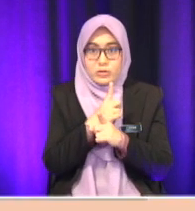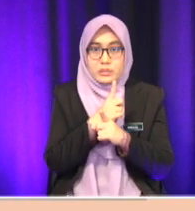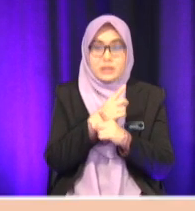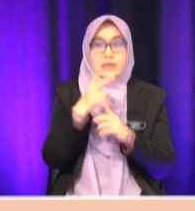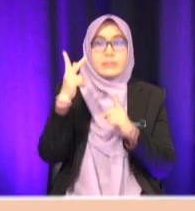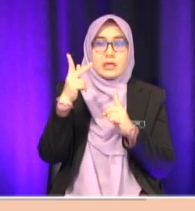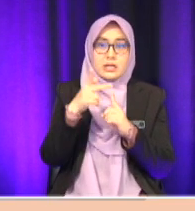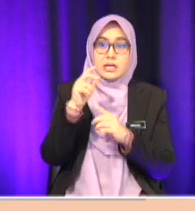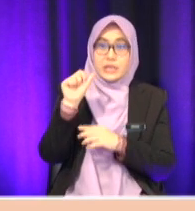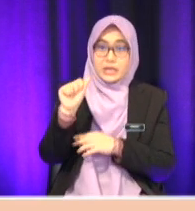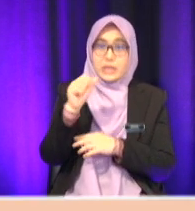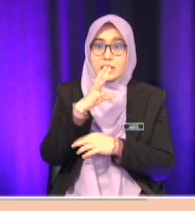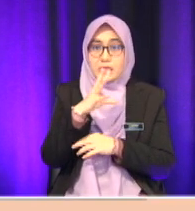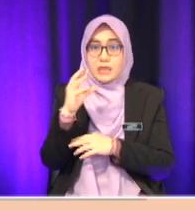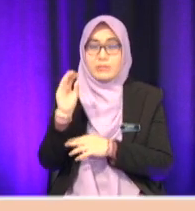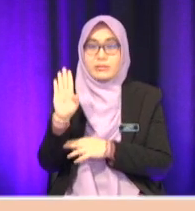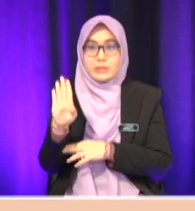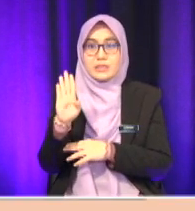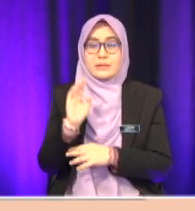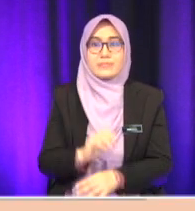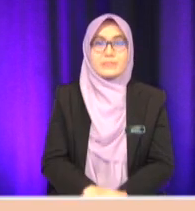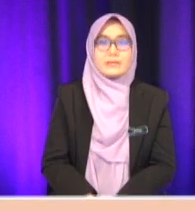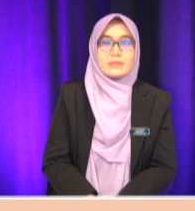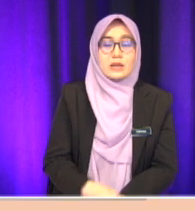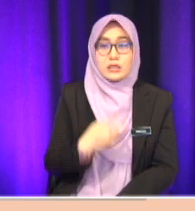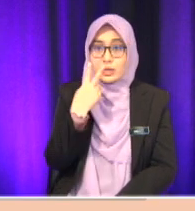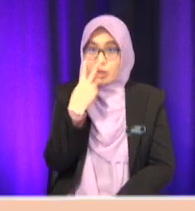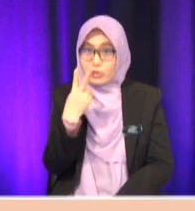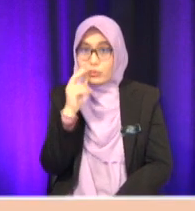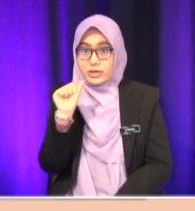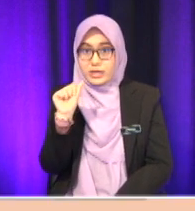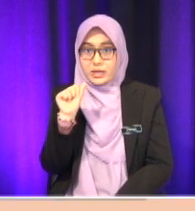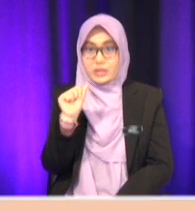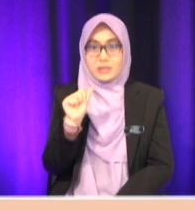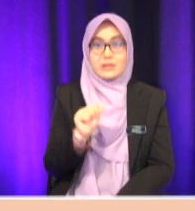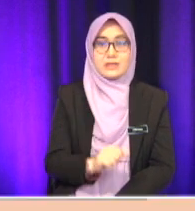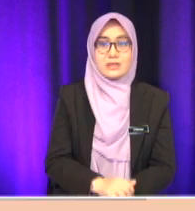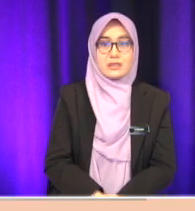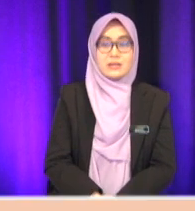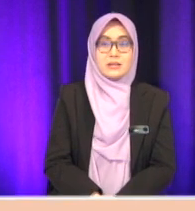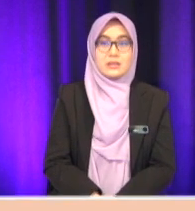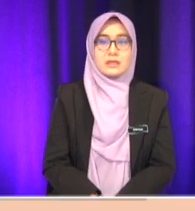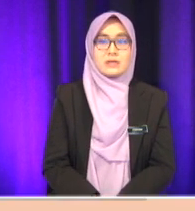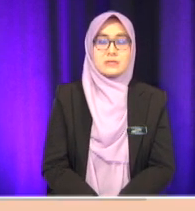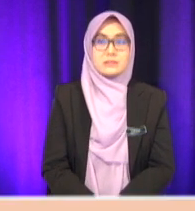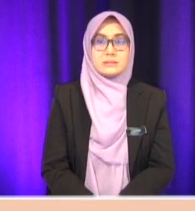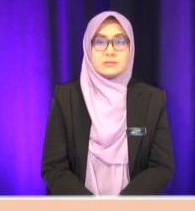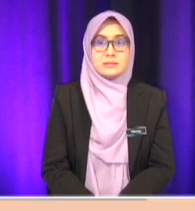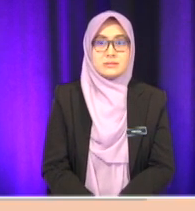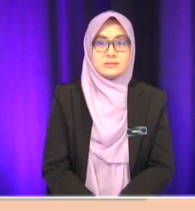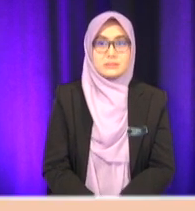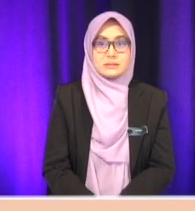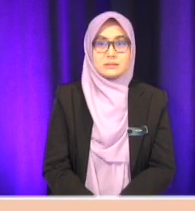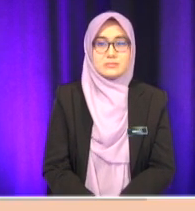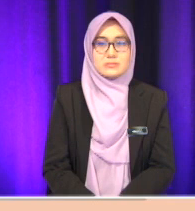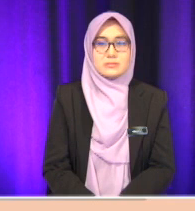Okay. If we look at A, okay, I started with something that I really believe and have